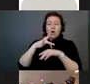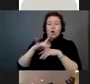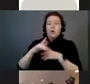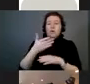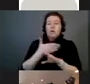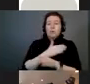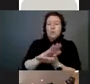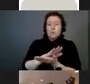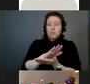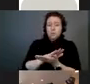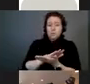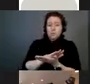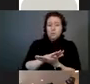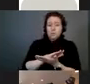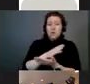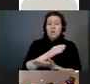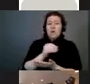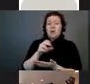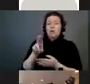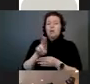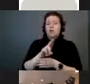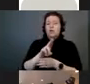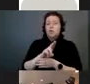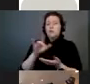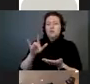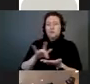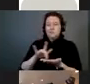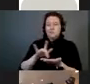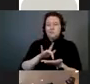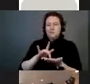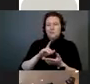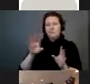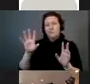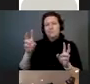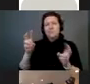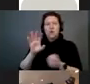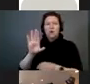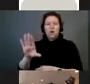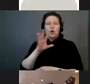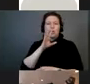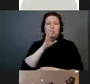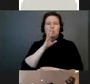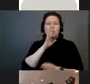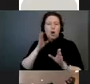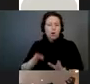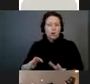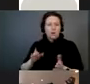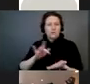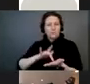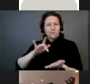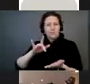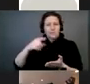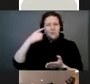And she's using a speech-generating device. We call it her talker. She started using that a couple years ago.